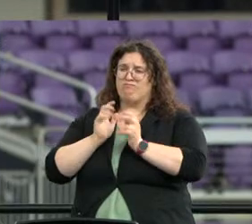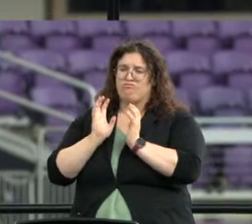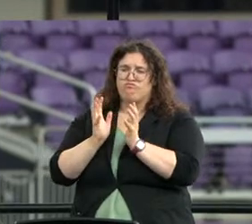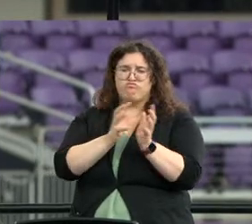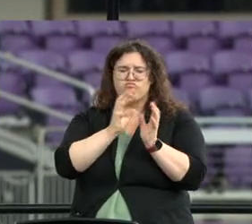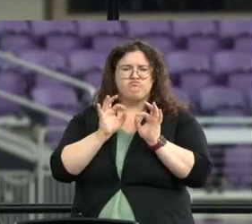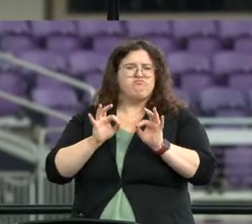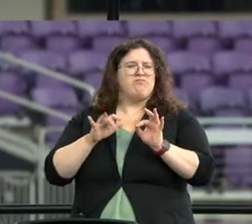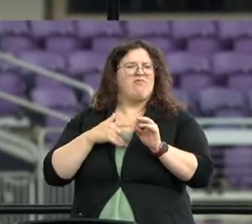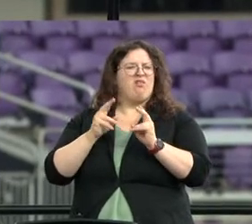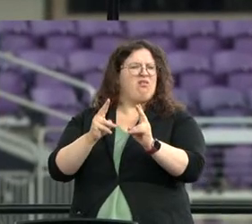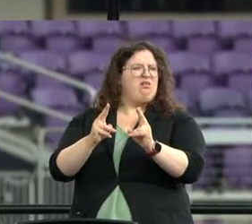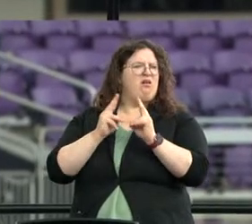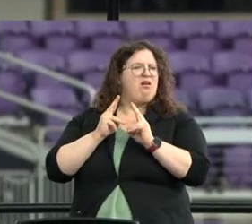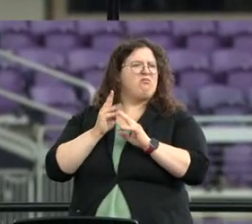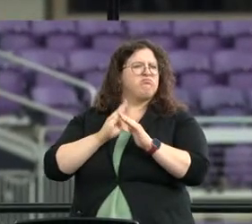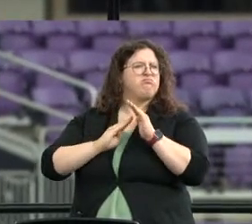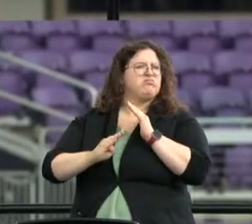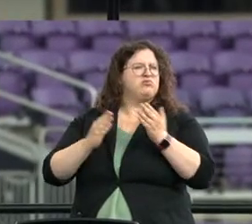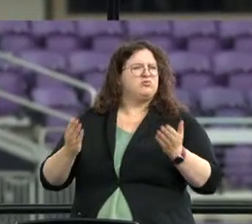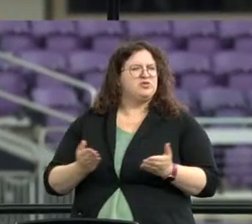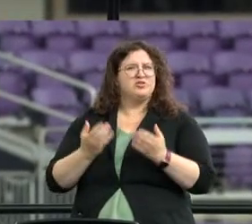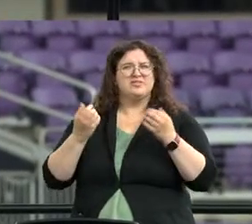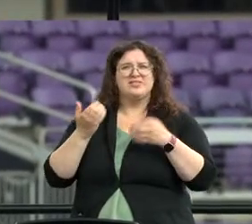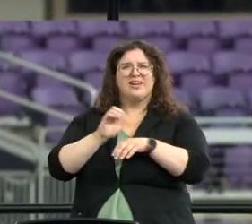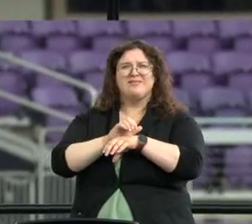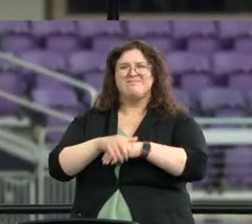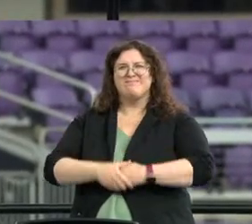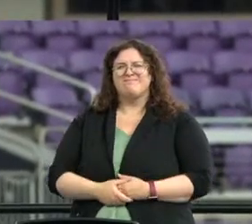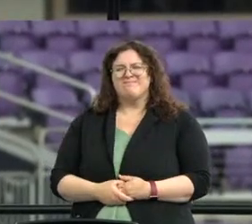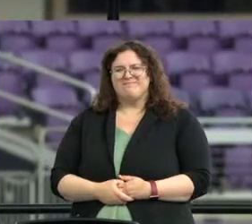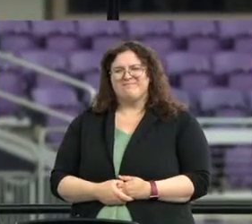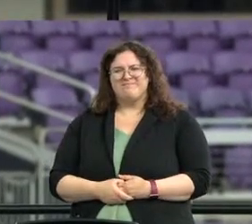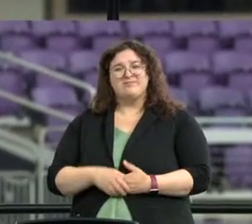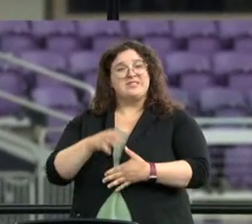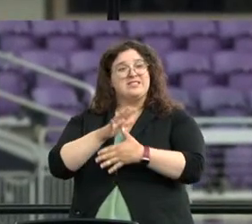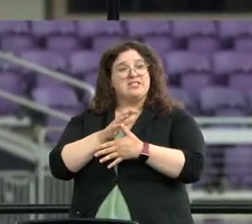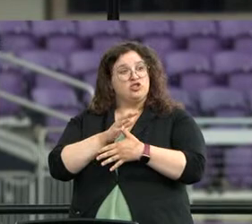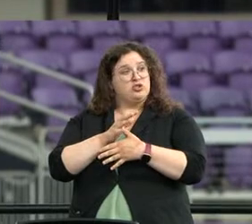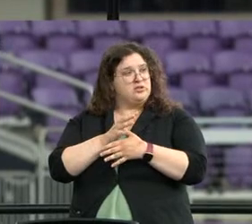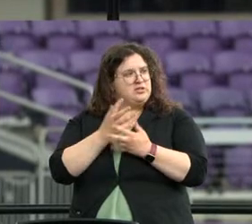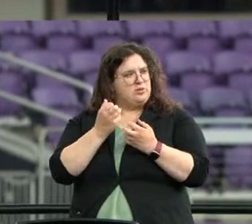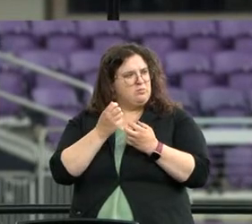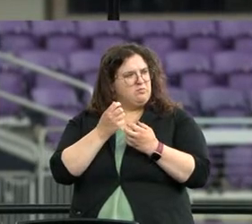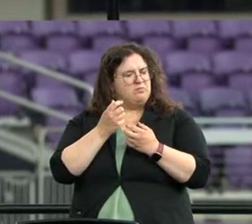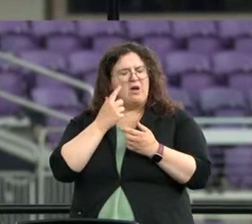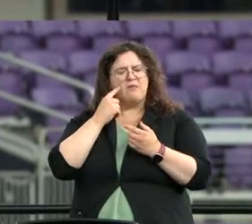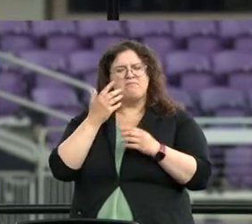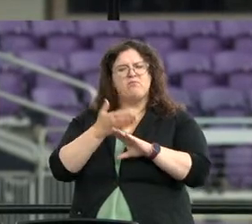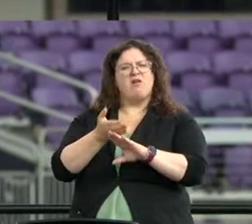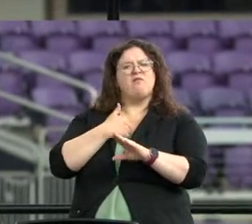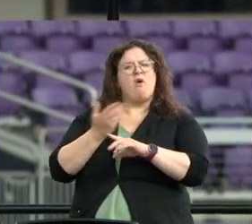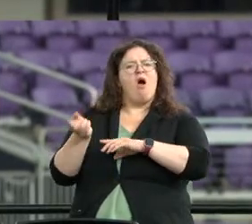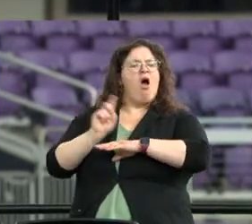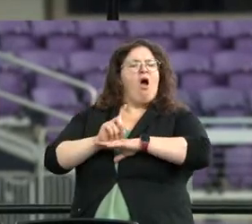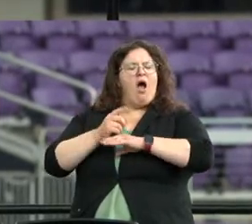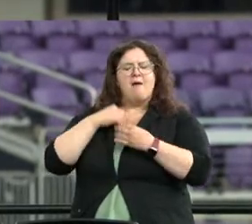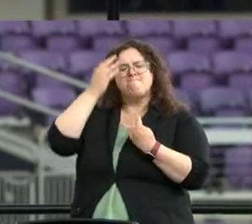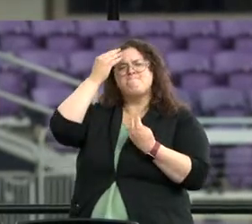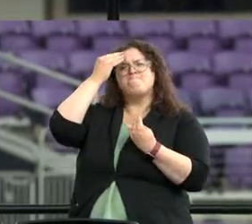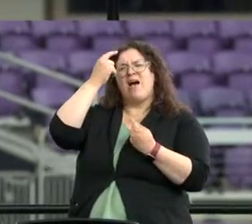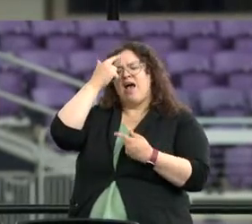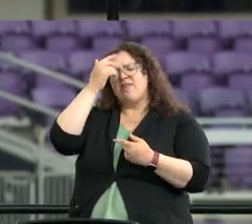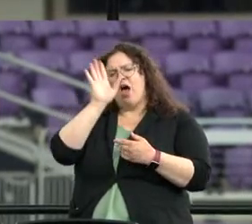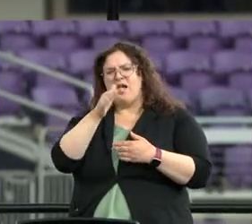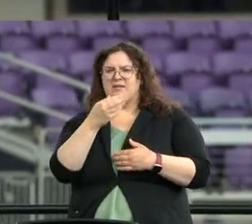I'm honored to do so and humbled. So seniors, reflecting on my message tonight, I've decided it's time to come